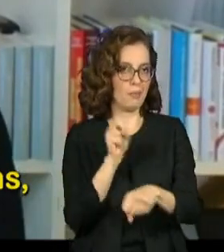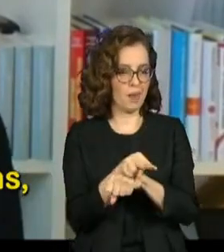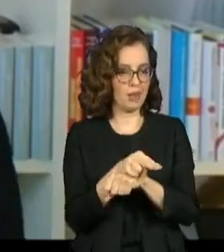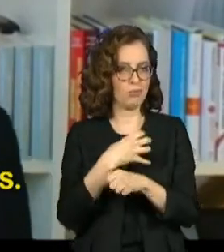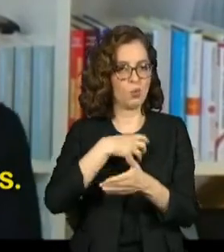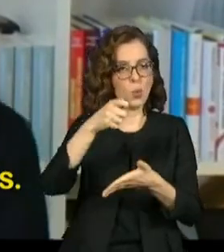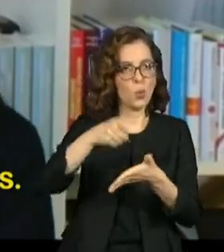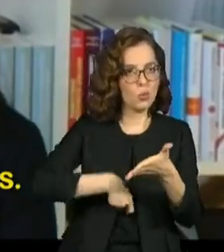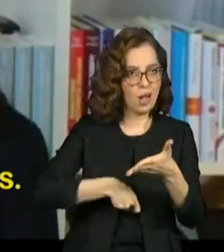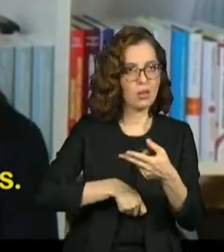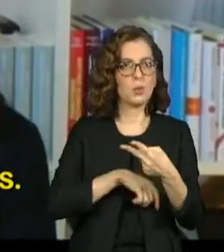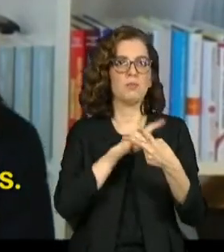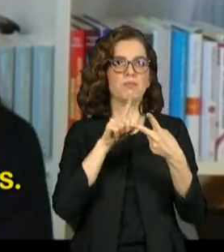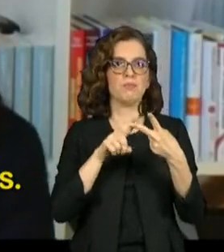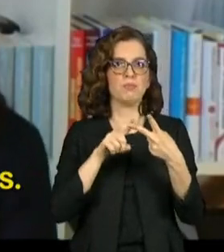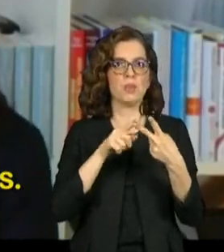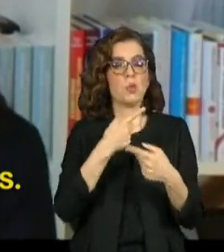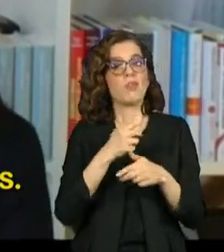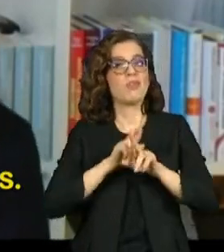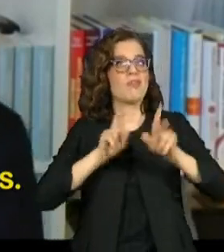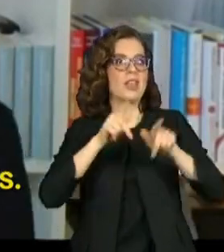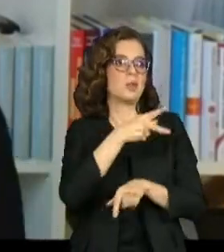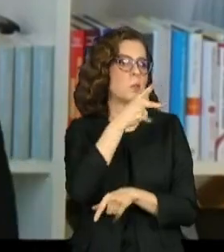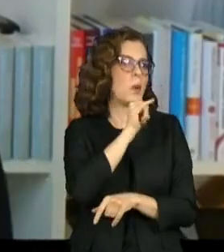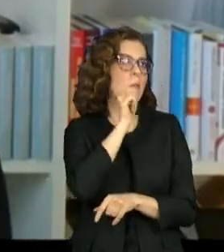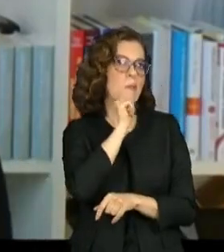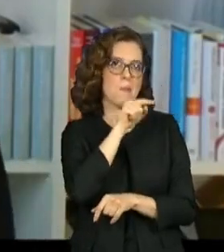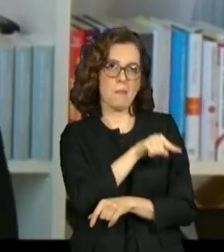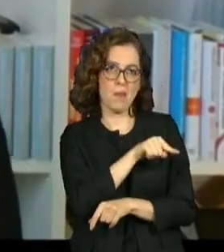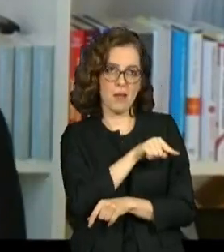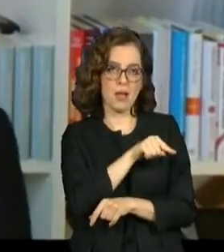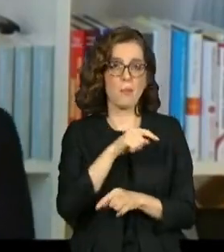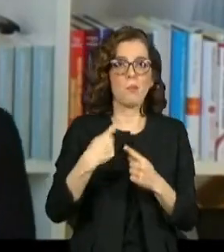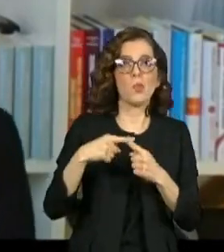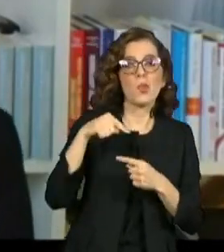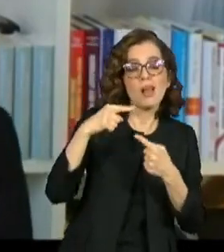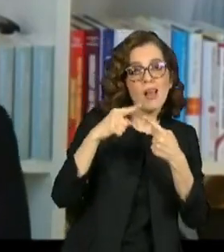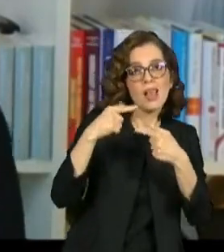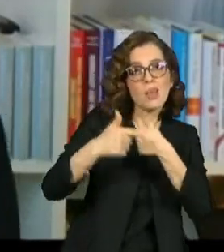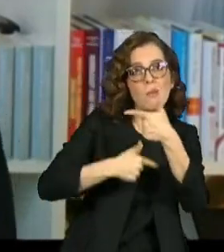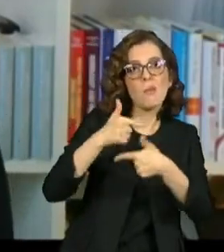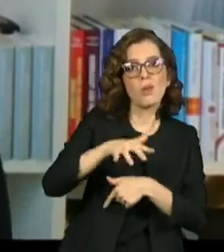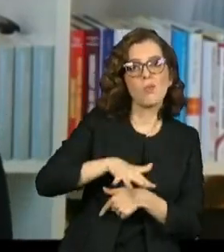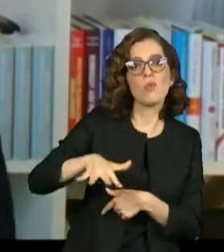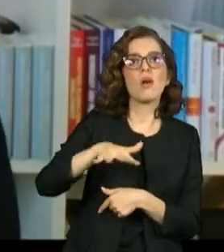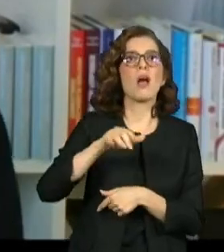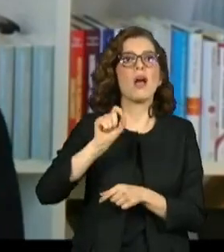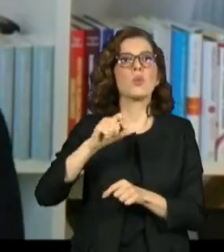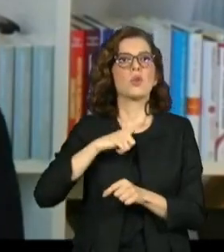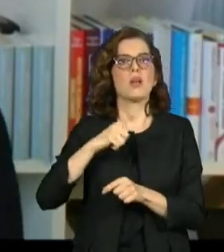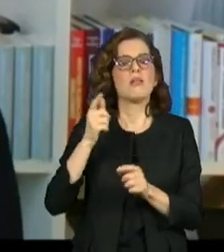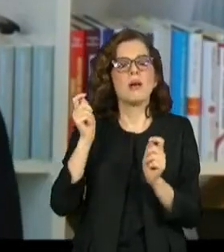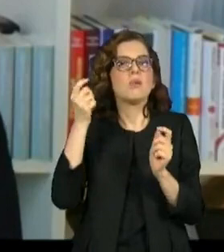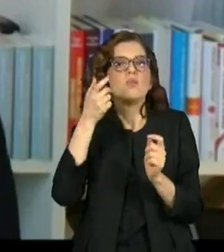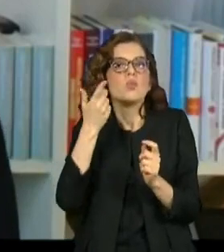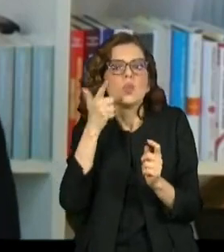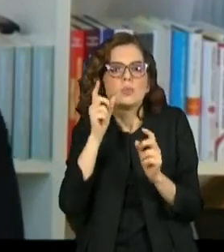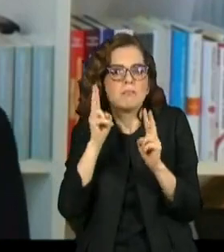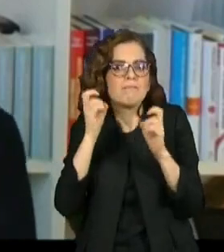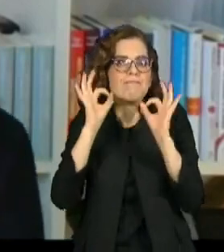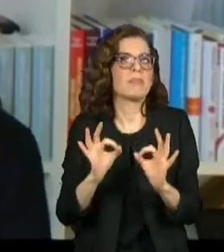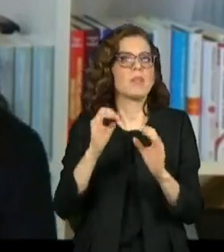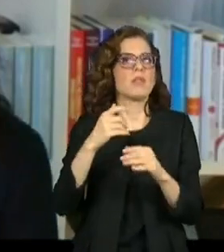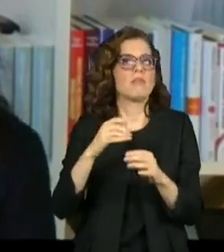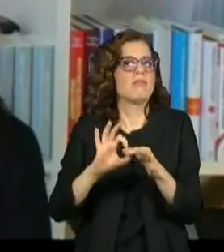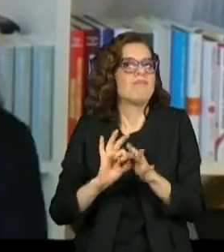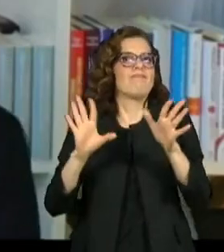younger people are different than their parents. So jobs in the formal sector are less predictable. They may not